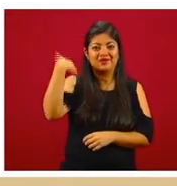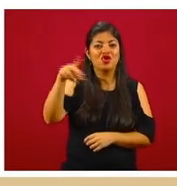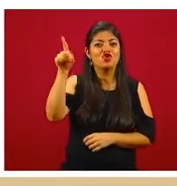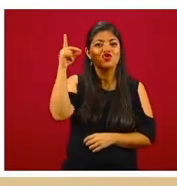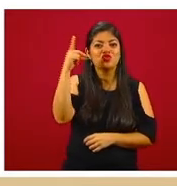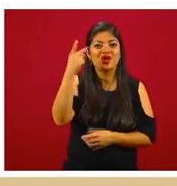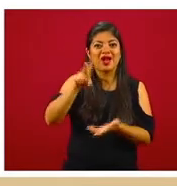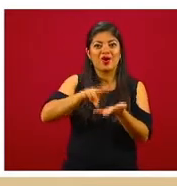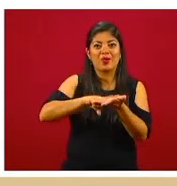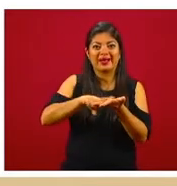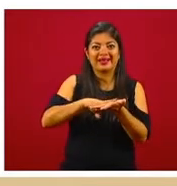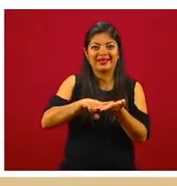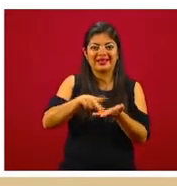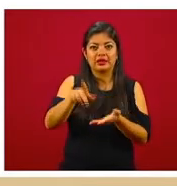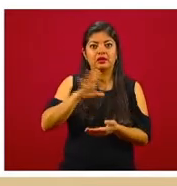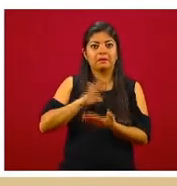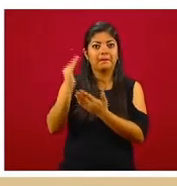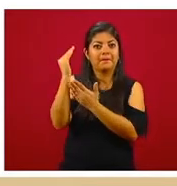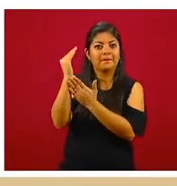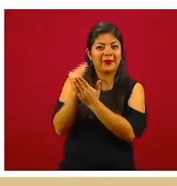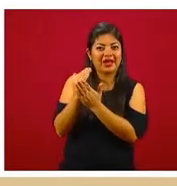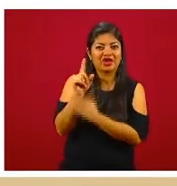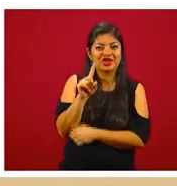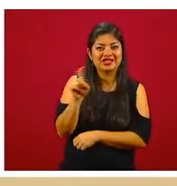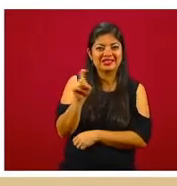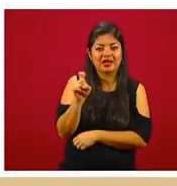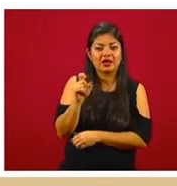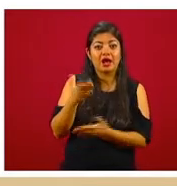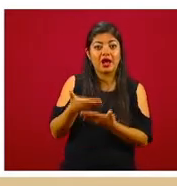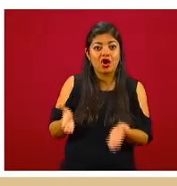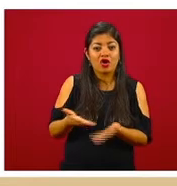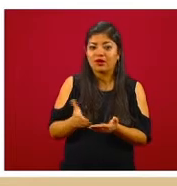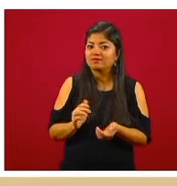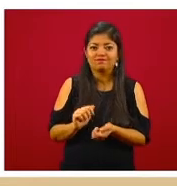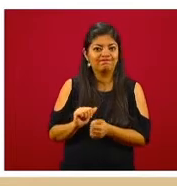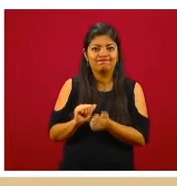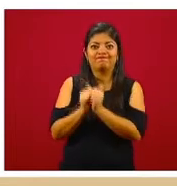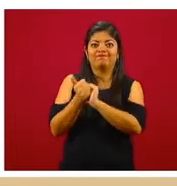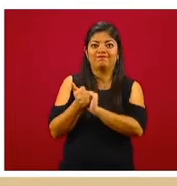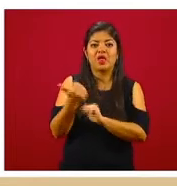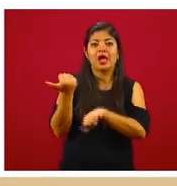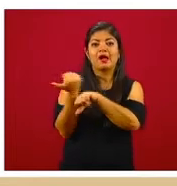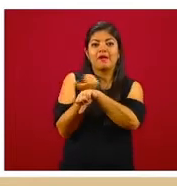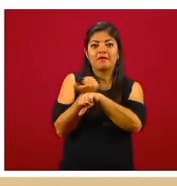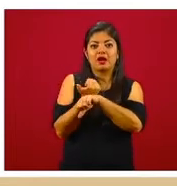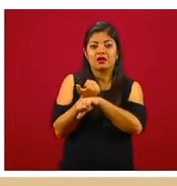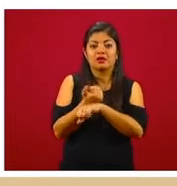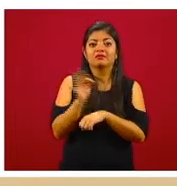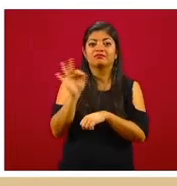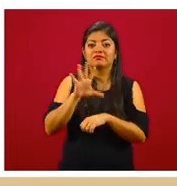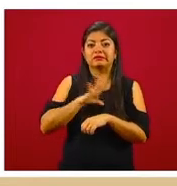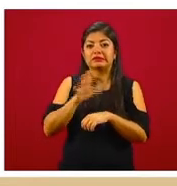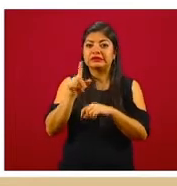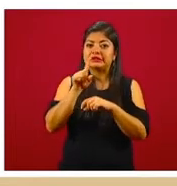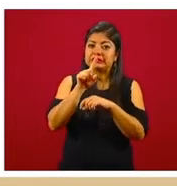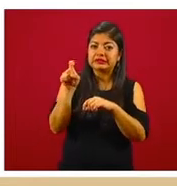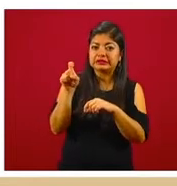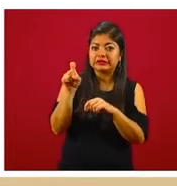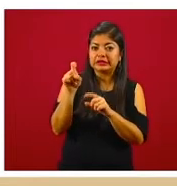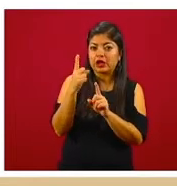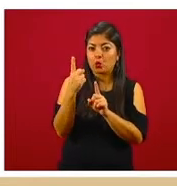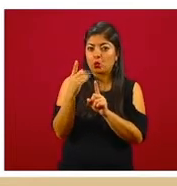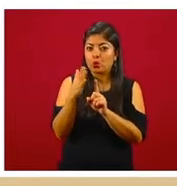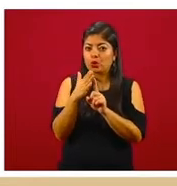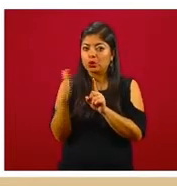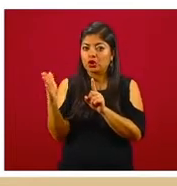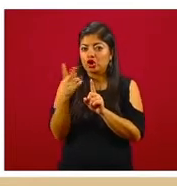how verde, there are lo que some quiere decir que tenía variations. menos de 100 You will casos, remember that pero ahora Durango está was en in color color amarillo, green, which lo que had quiere decir que over, tiene entre 100 I'm sorry, con less than 1 y